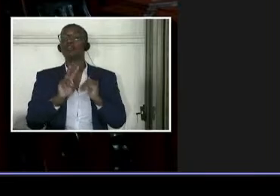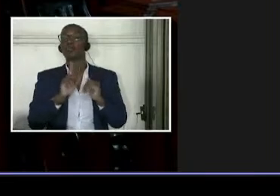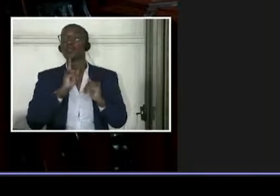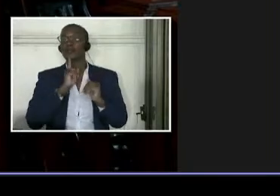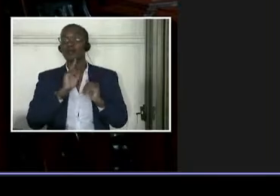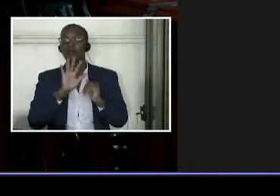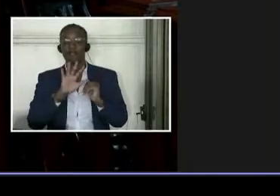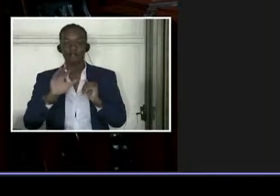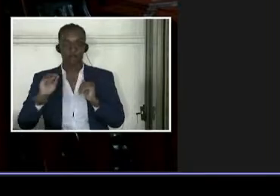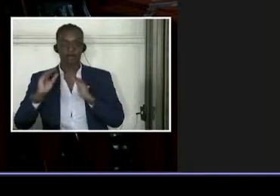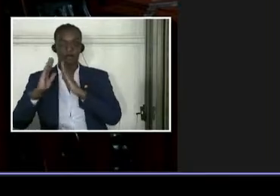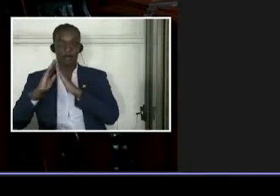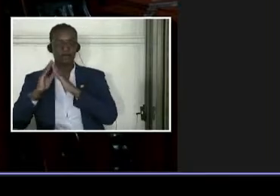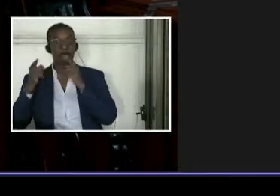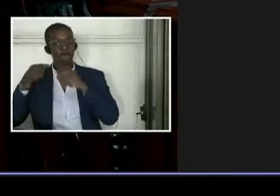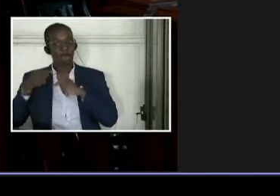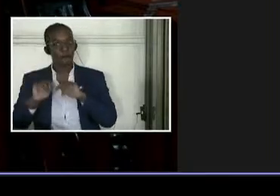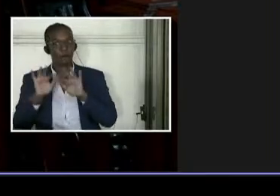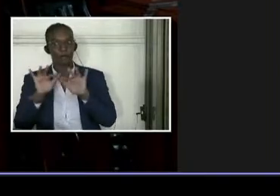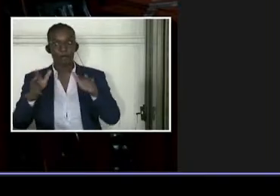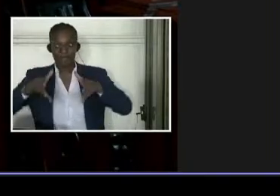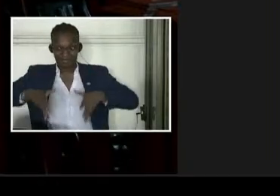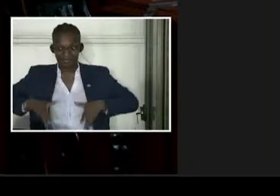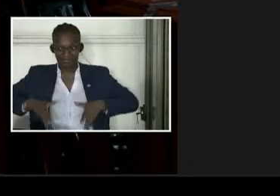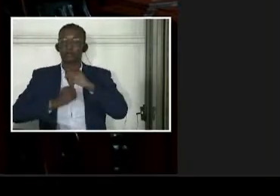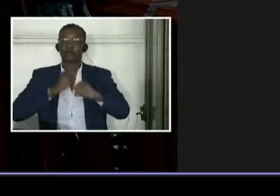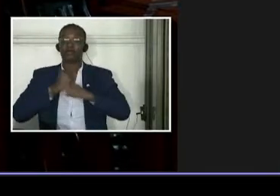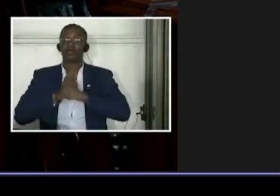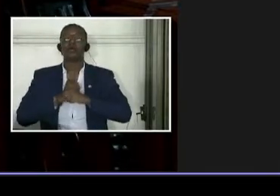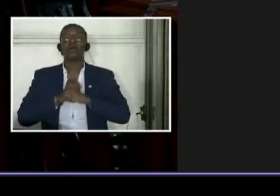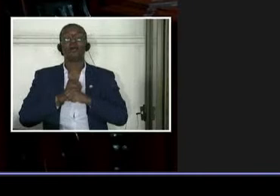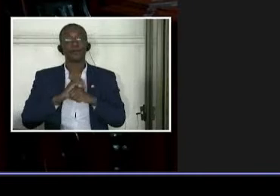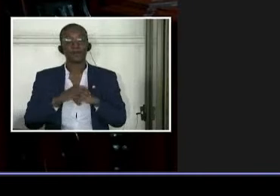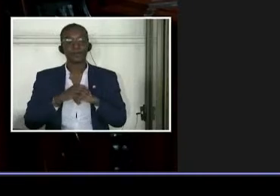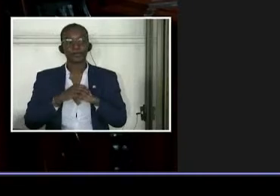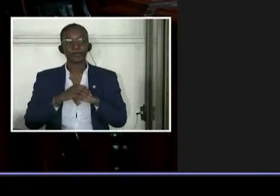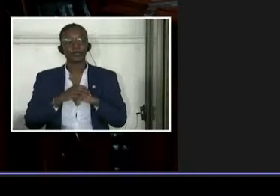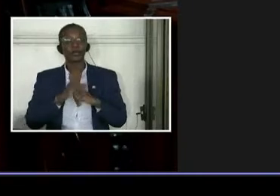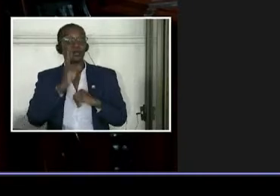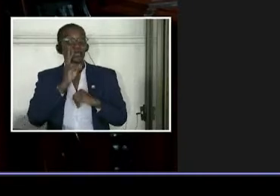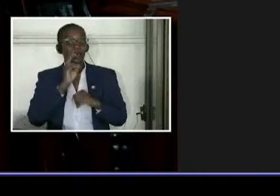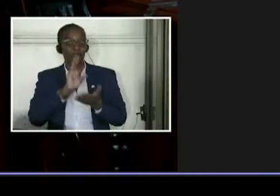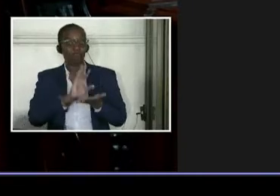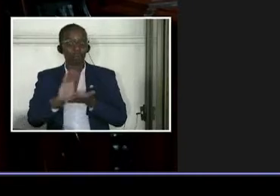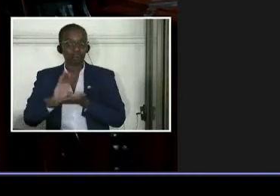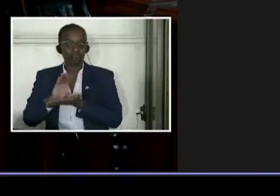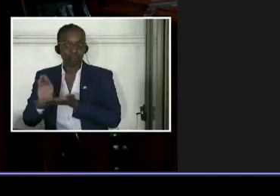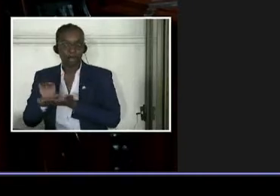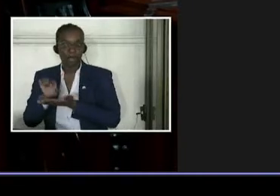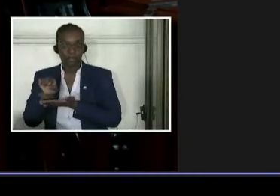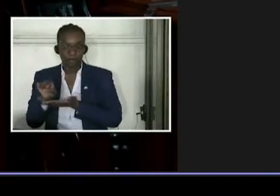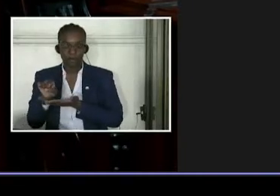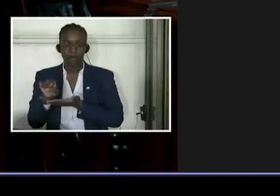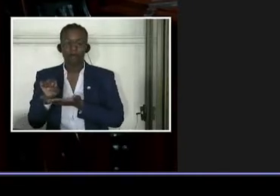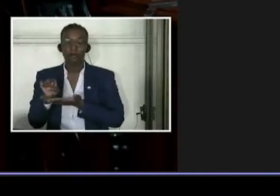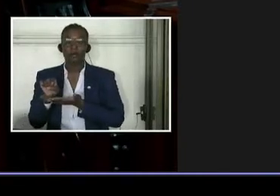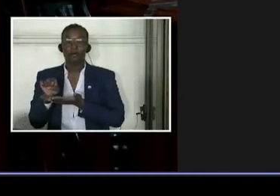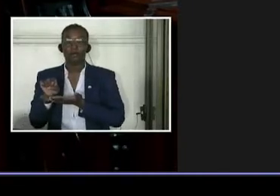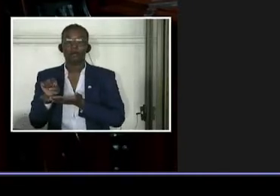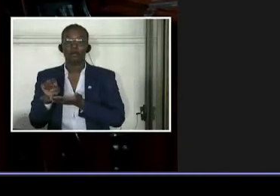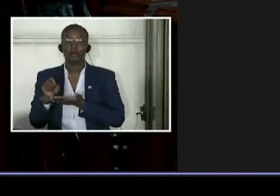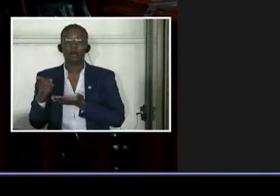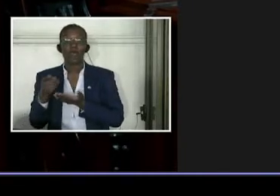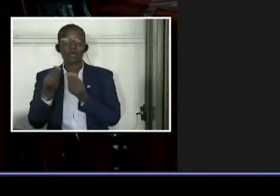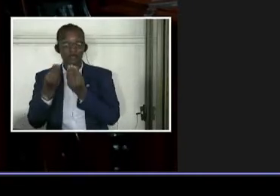2,500 houses for those people in this financial year. You will see the location, the allocation